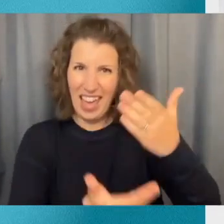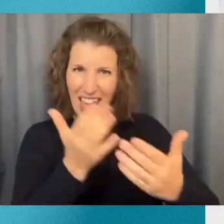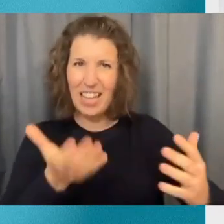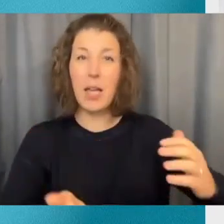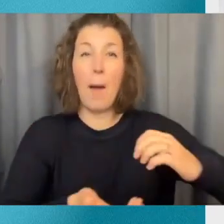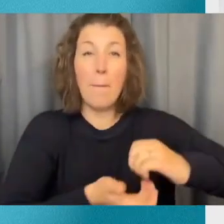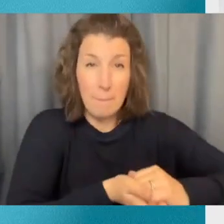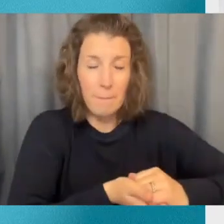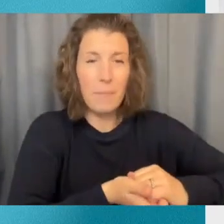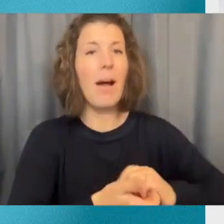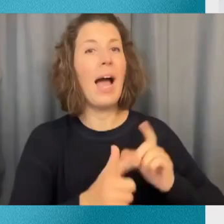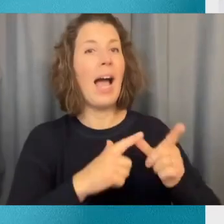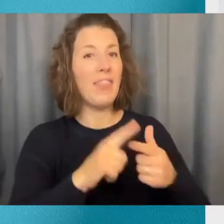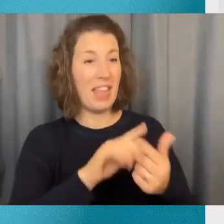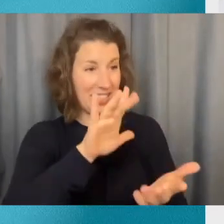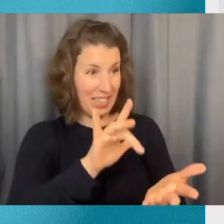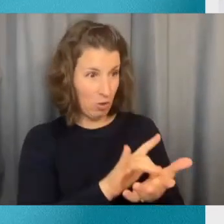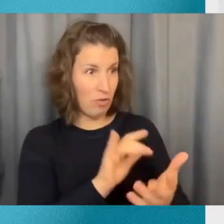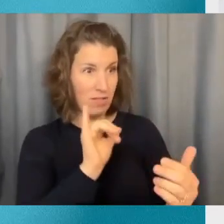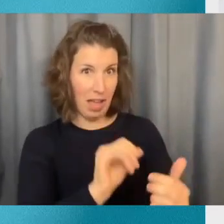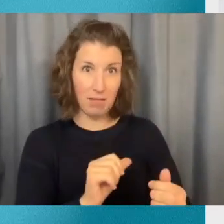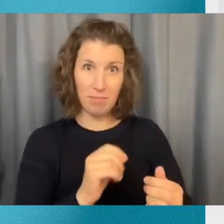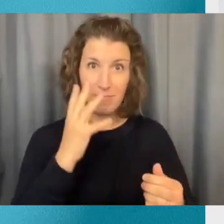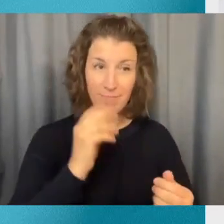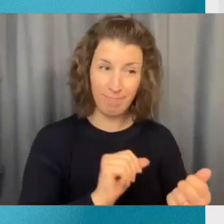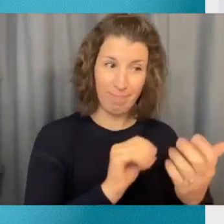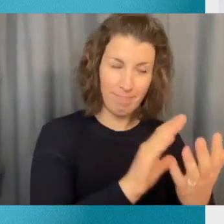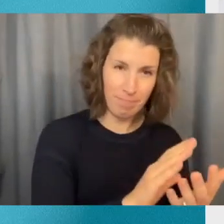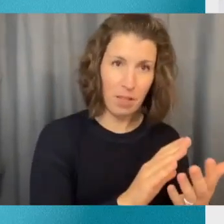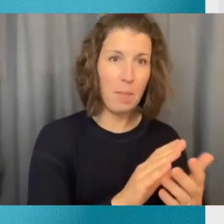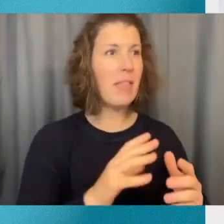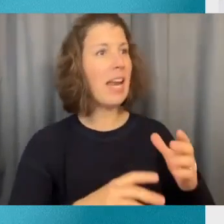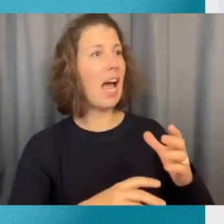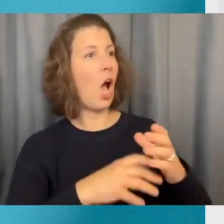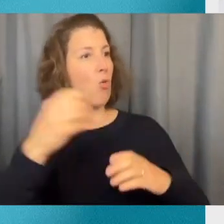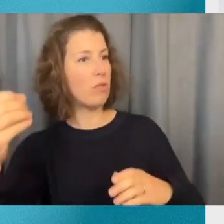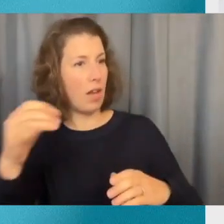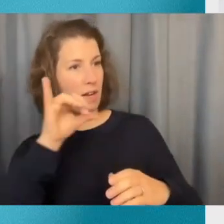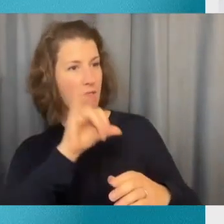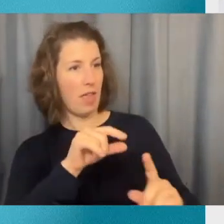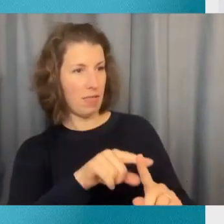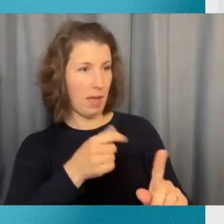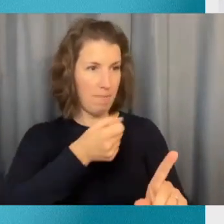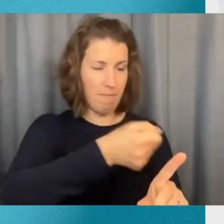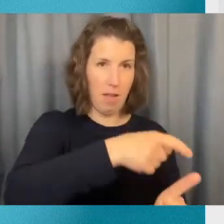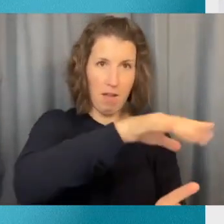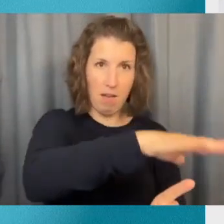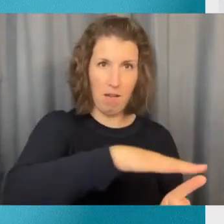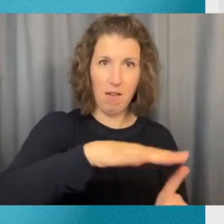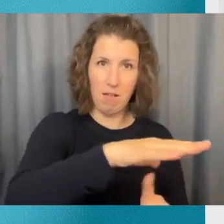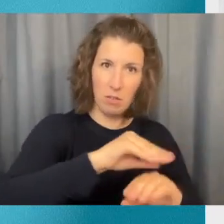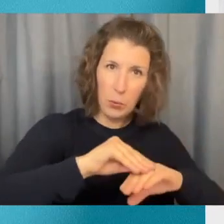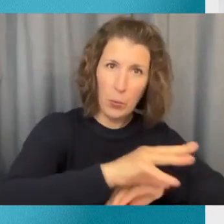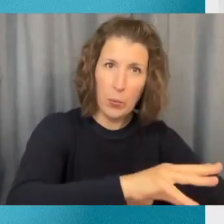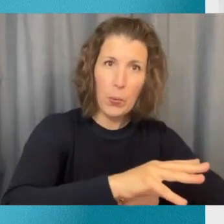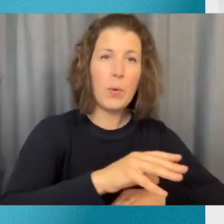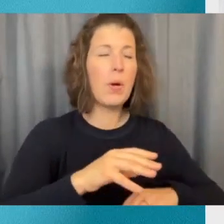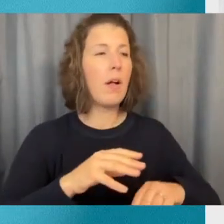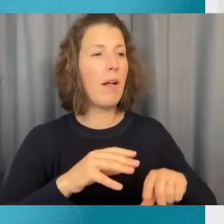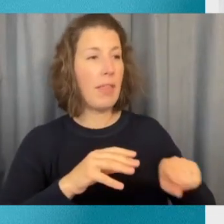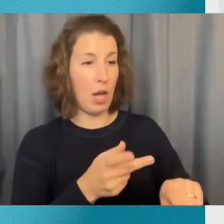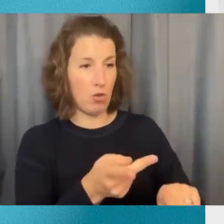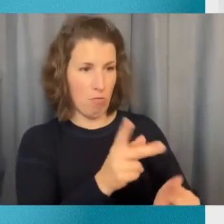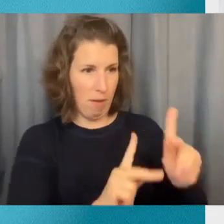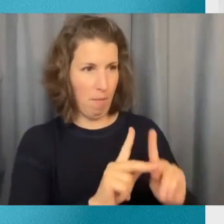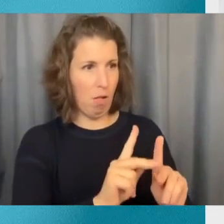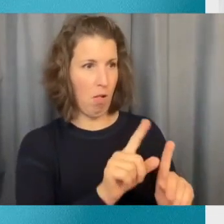is the encounter. The things outside of the clinical encounter that are so impacting this time that the two people spend alone in that room. And we